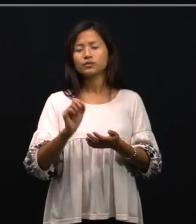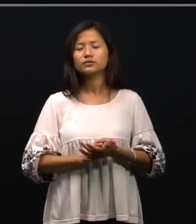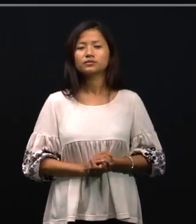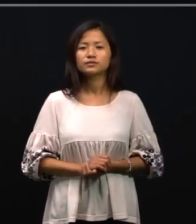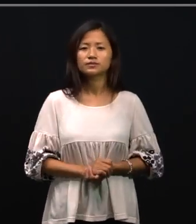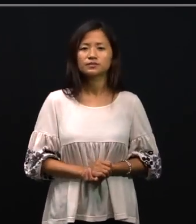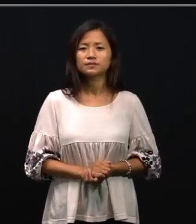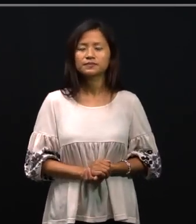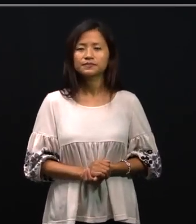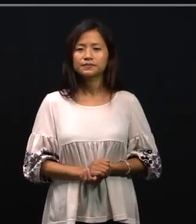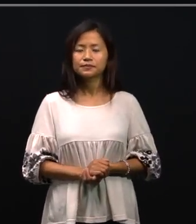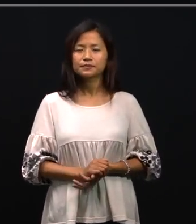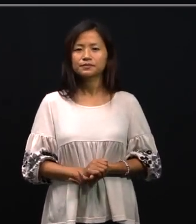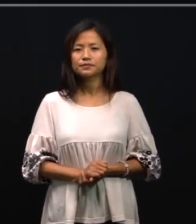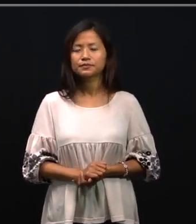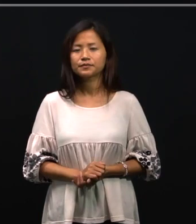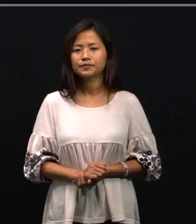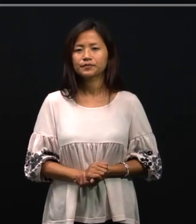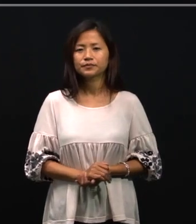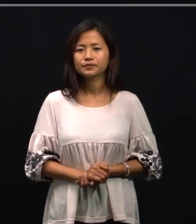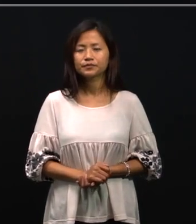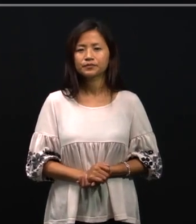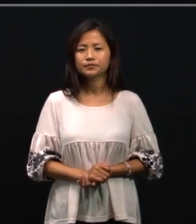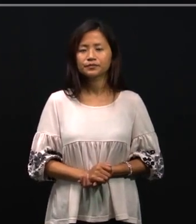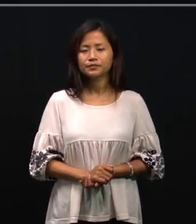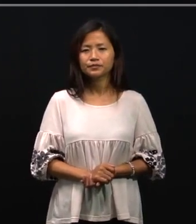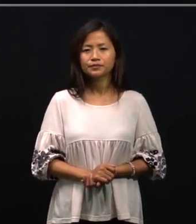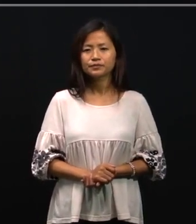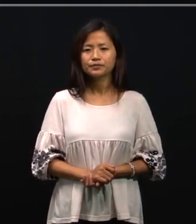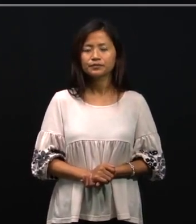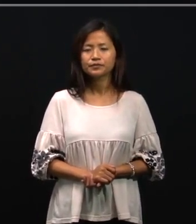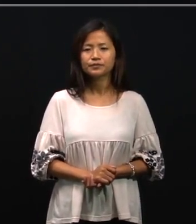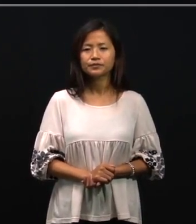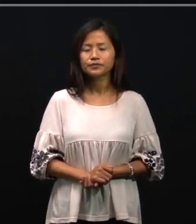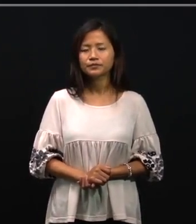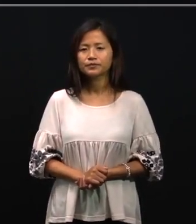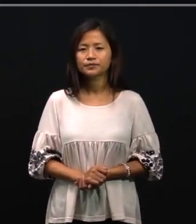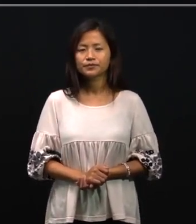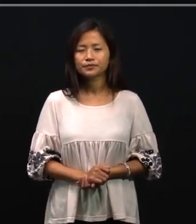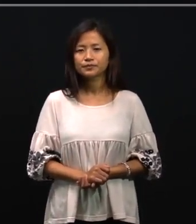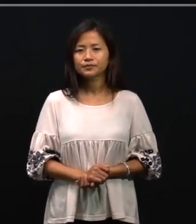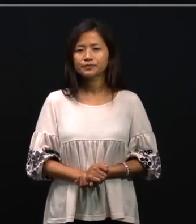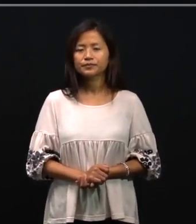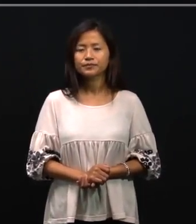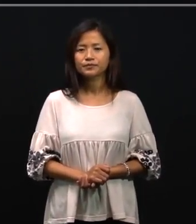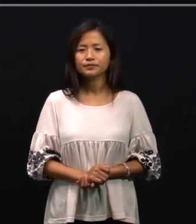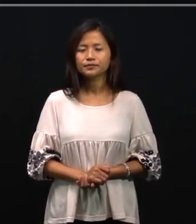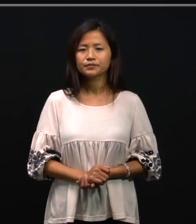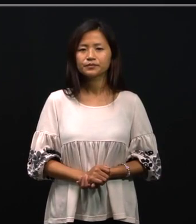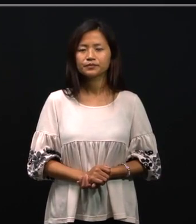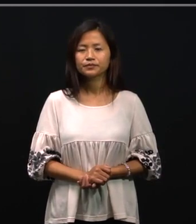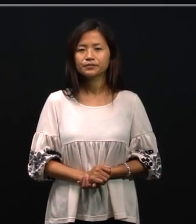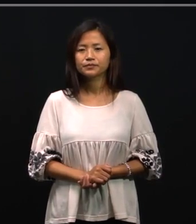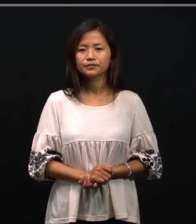And Homo H begins with Homo H begins with capital letter, and sapiens S with small letter. And it